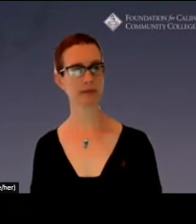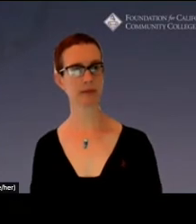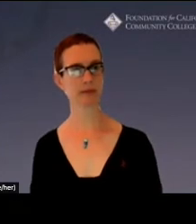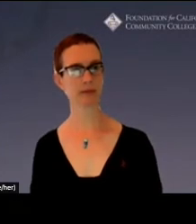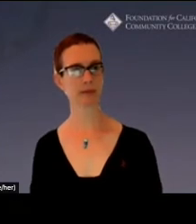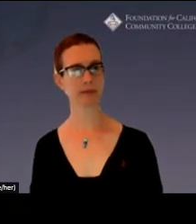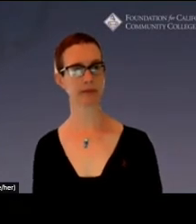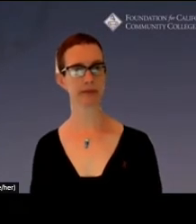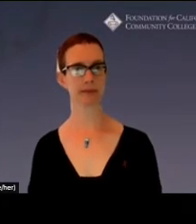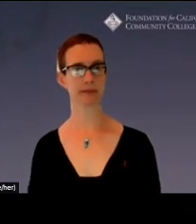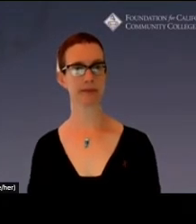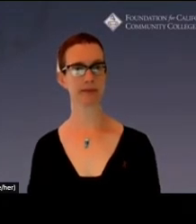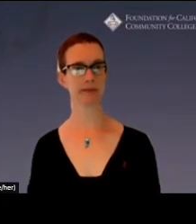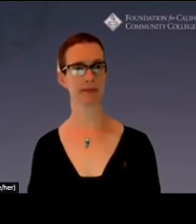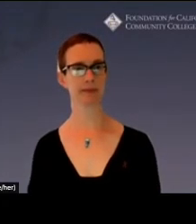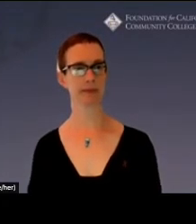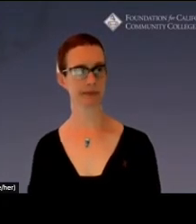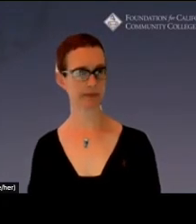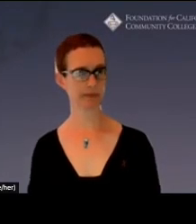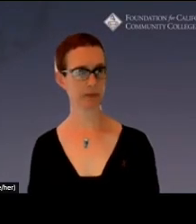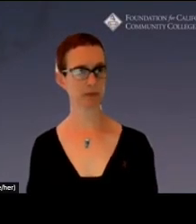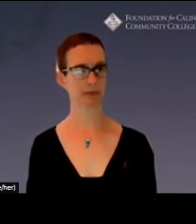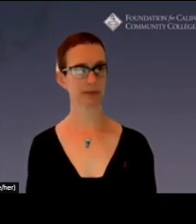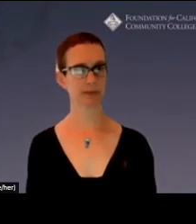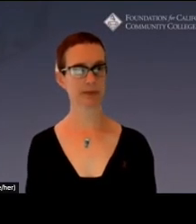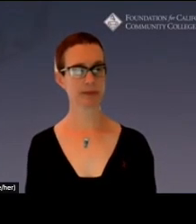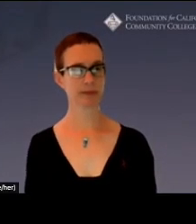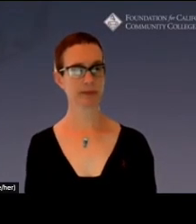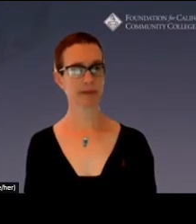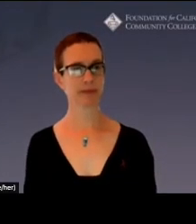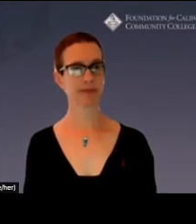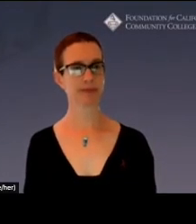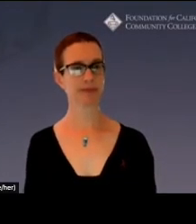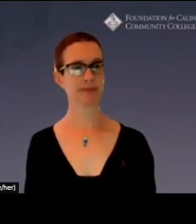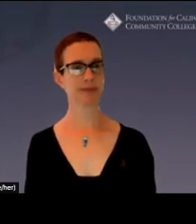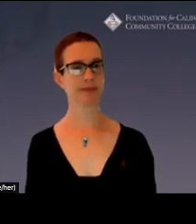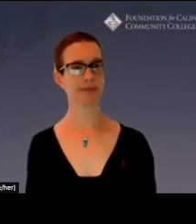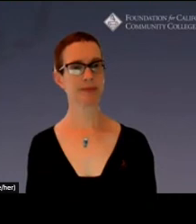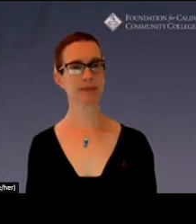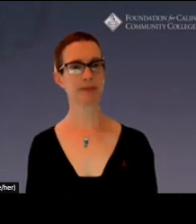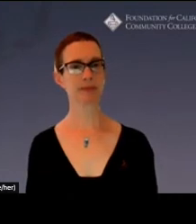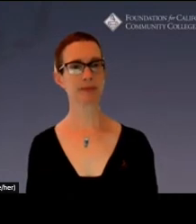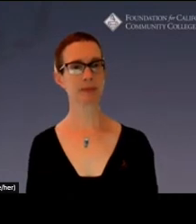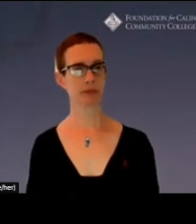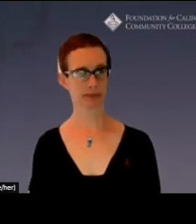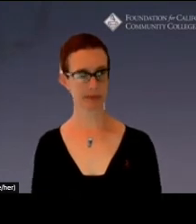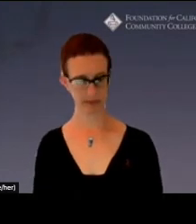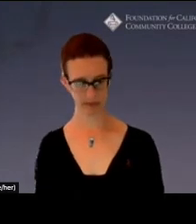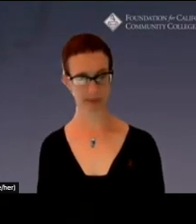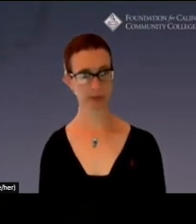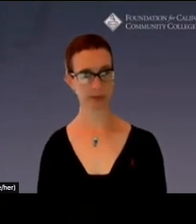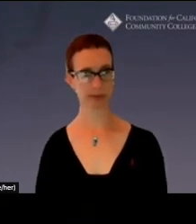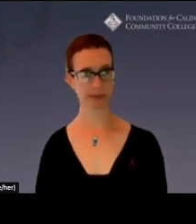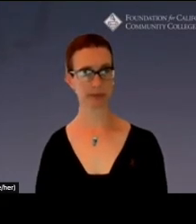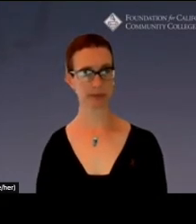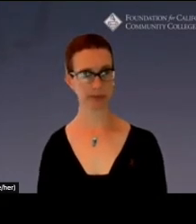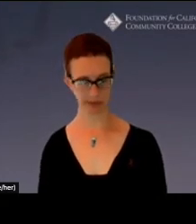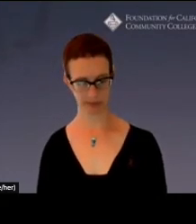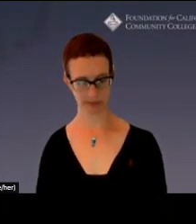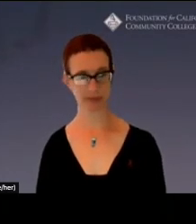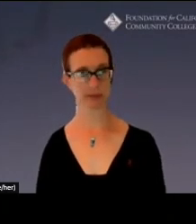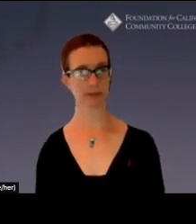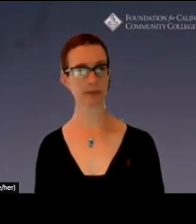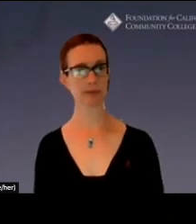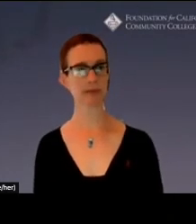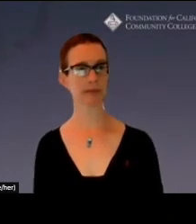more background on the data system, Beth. Great, thank you. So what you noted is precisely right. I think the big sort of note